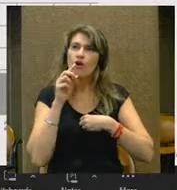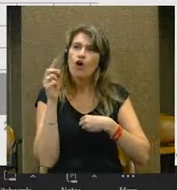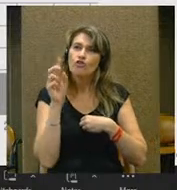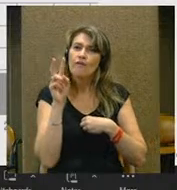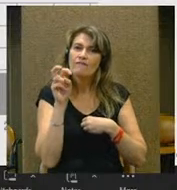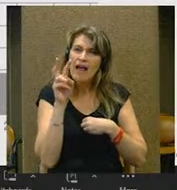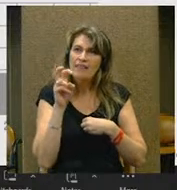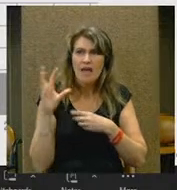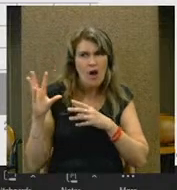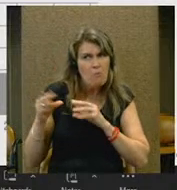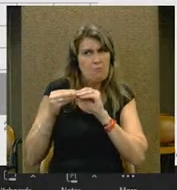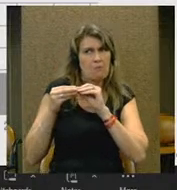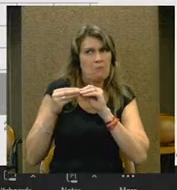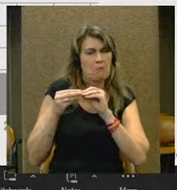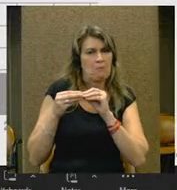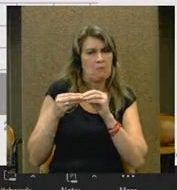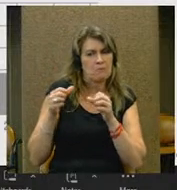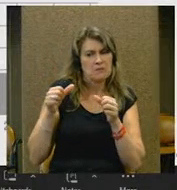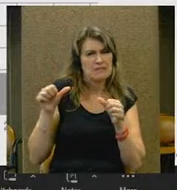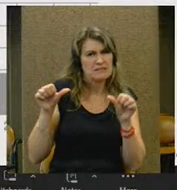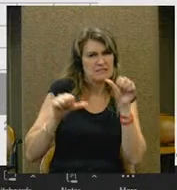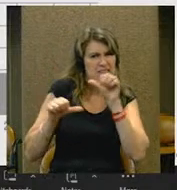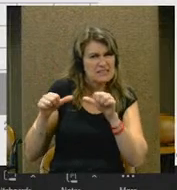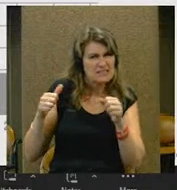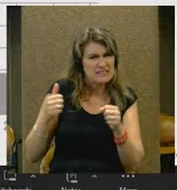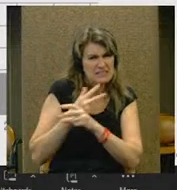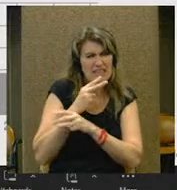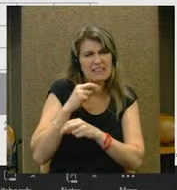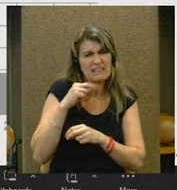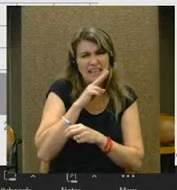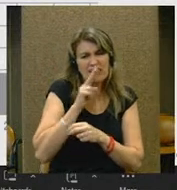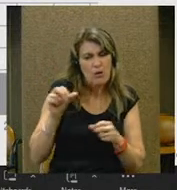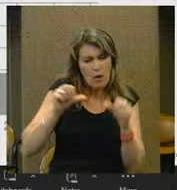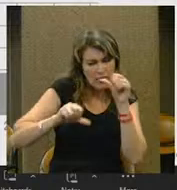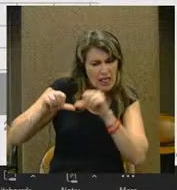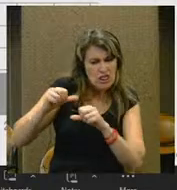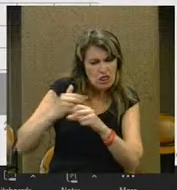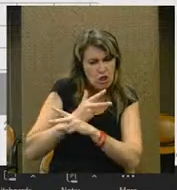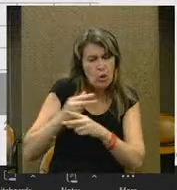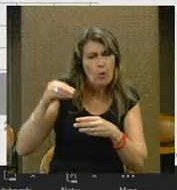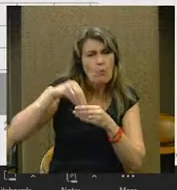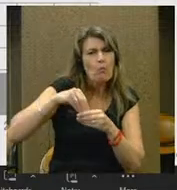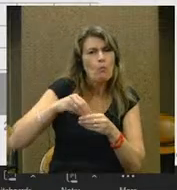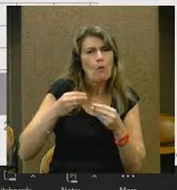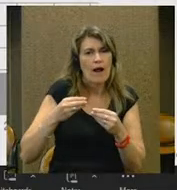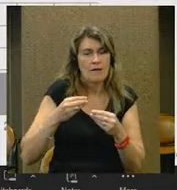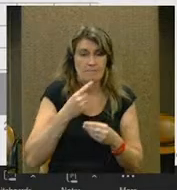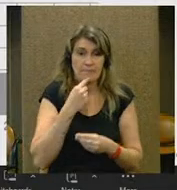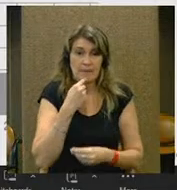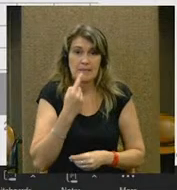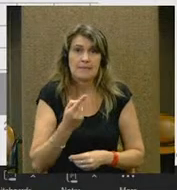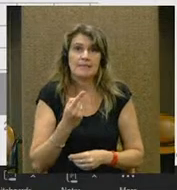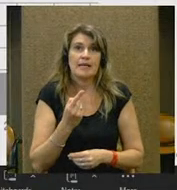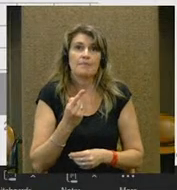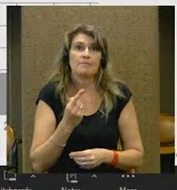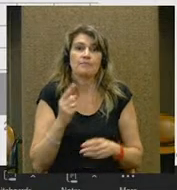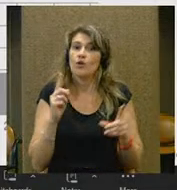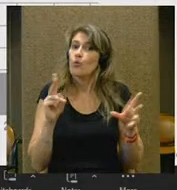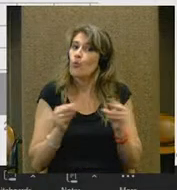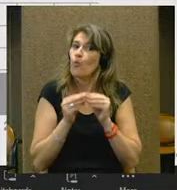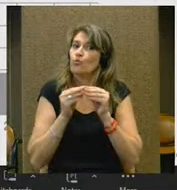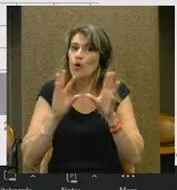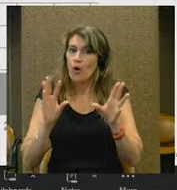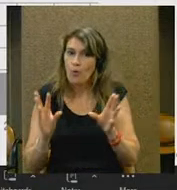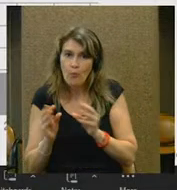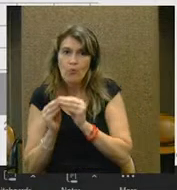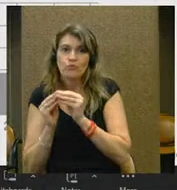fentanyl in their system. So this is important because we're not just talking about fentanyl. We're really talking about a crisis